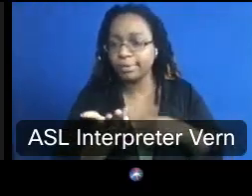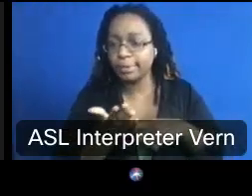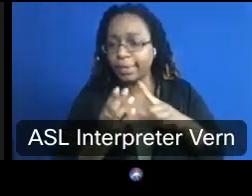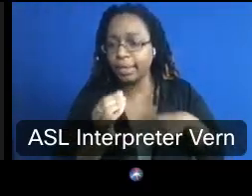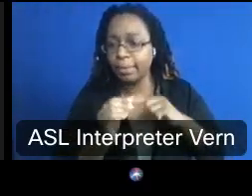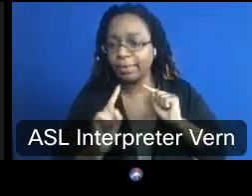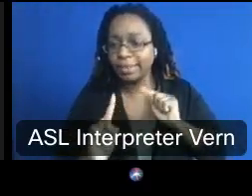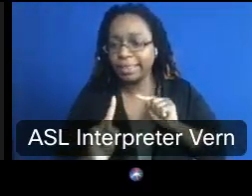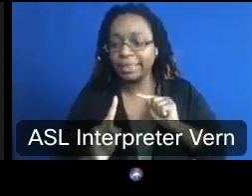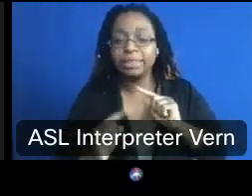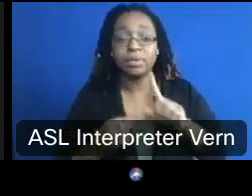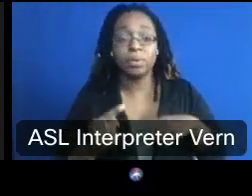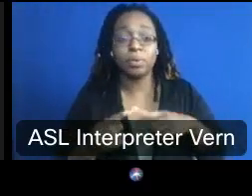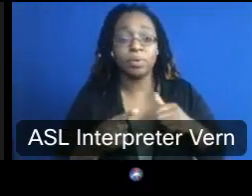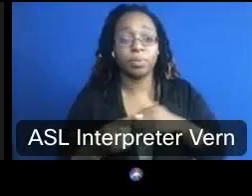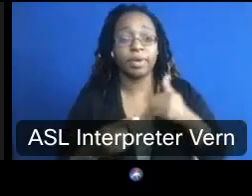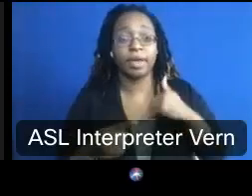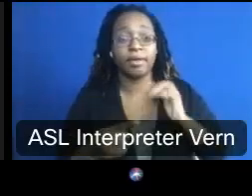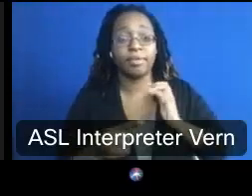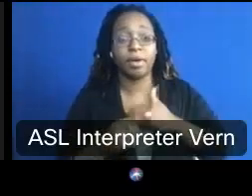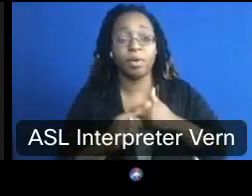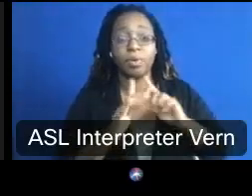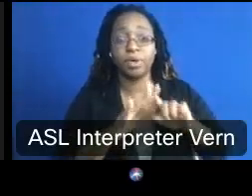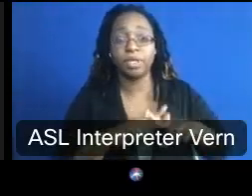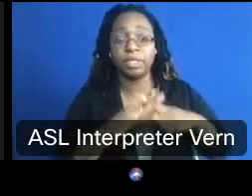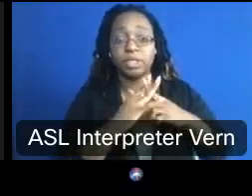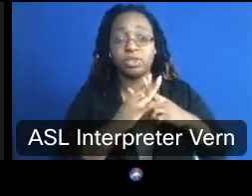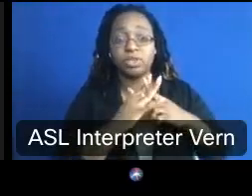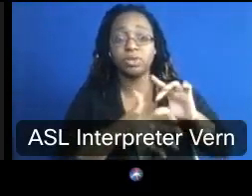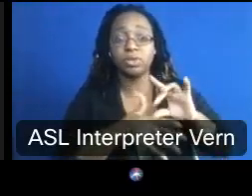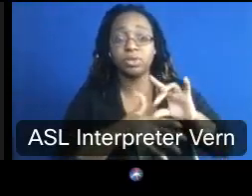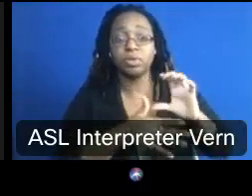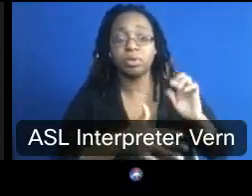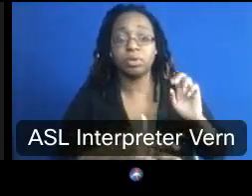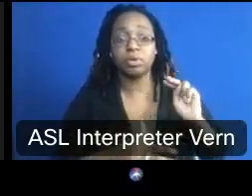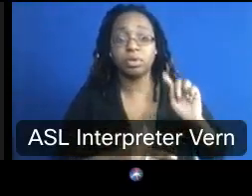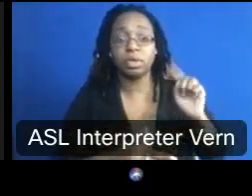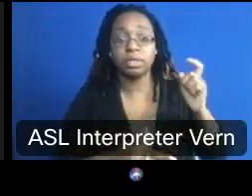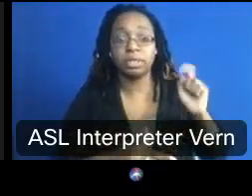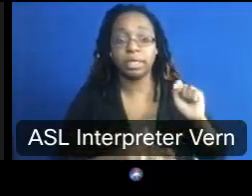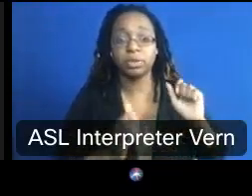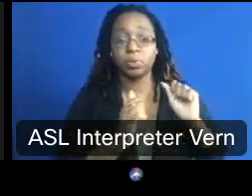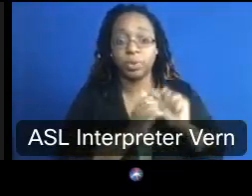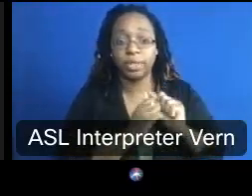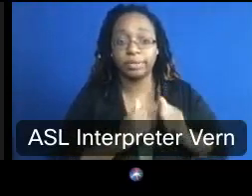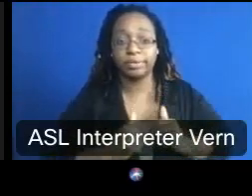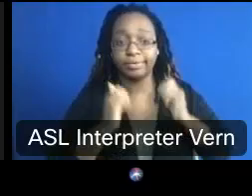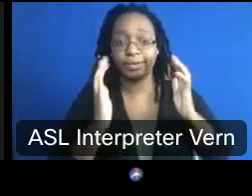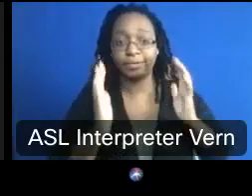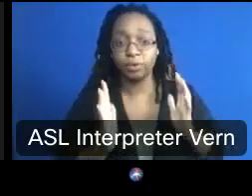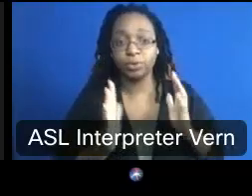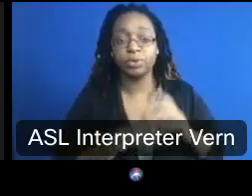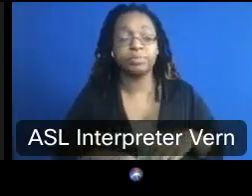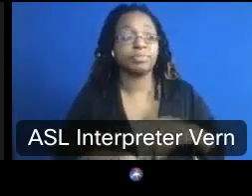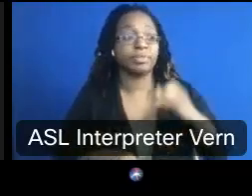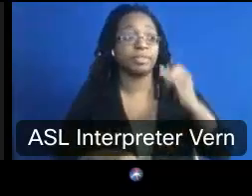we have our initial contacts with survivors, and if we're safety planning